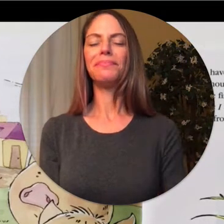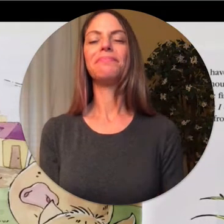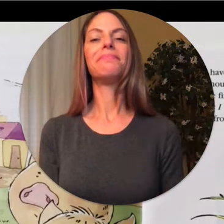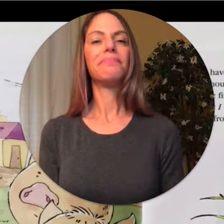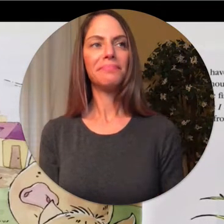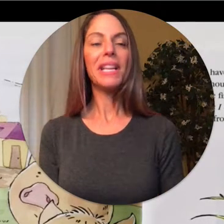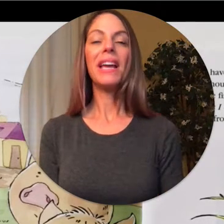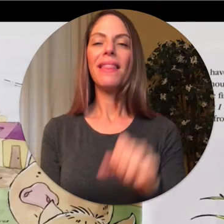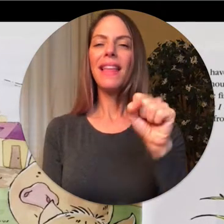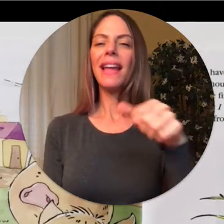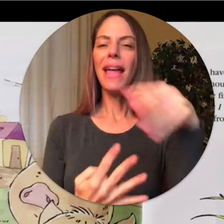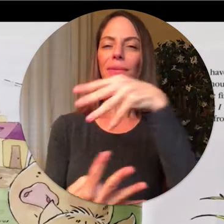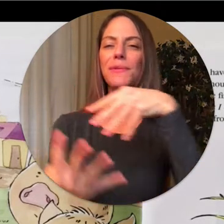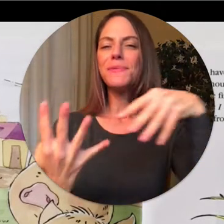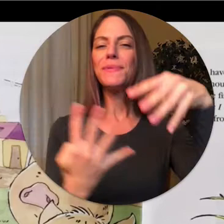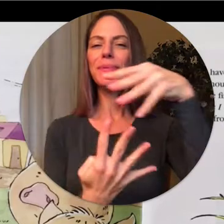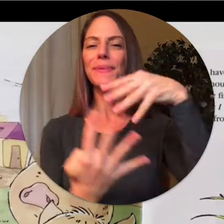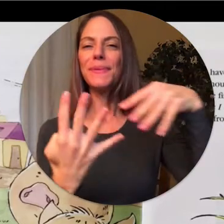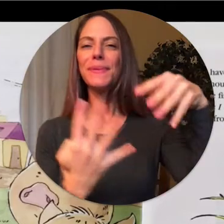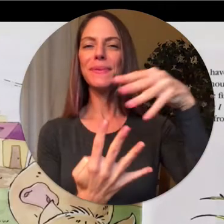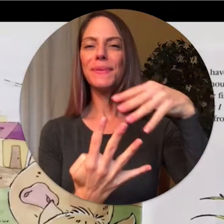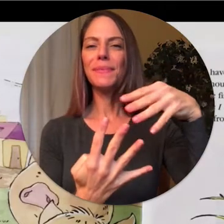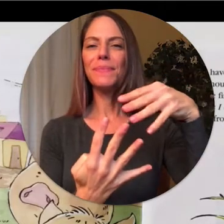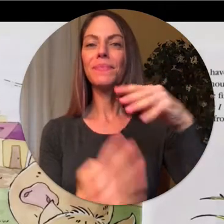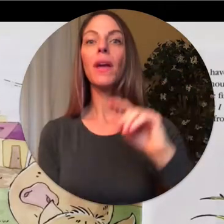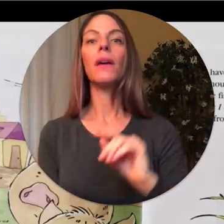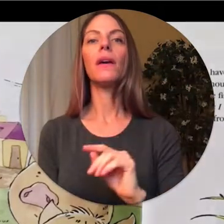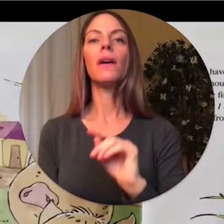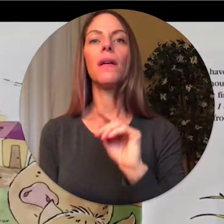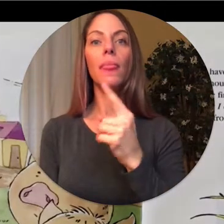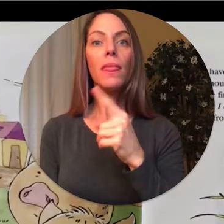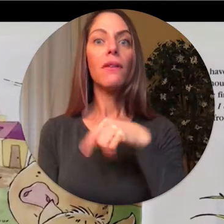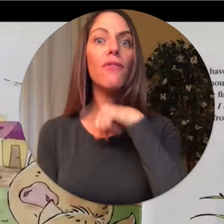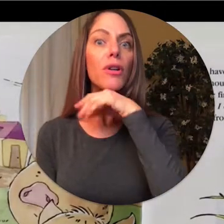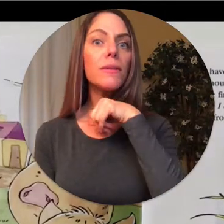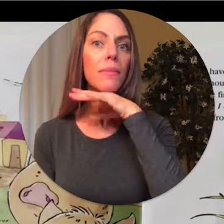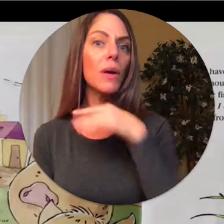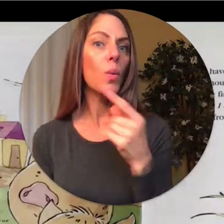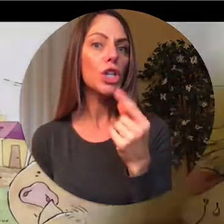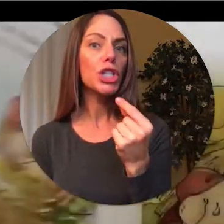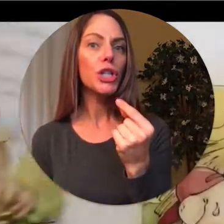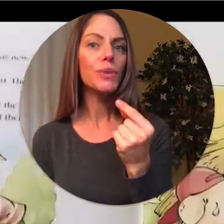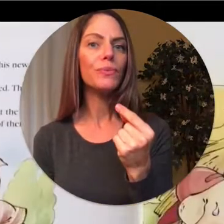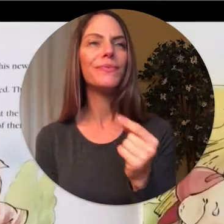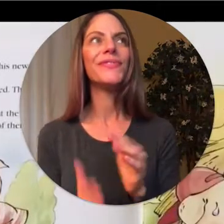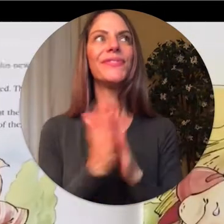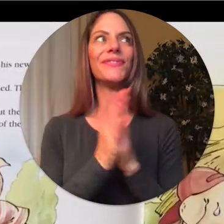thing he saw, some straw from a nearby field, and set to work.